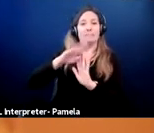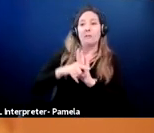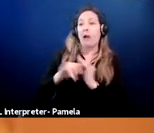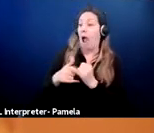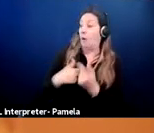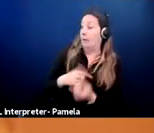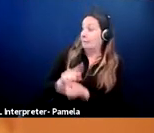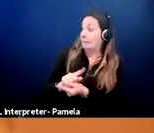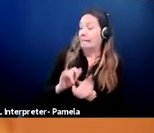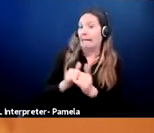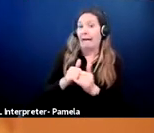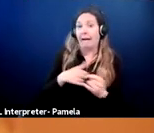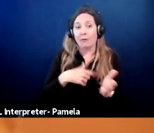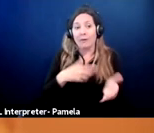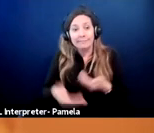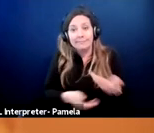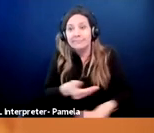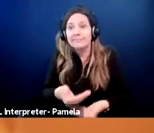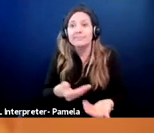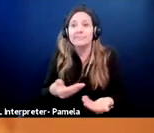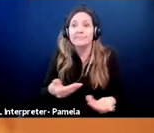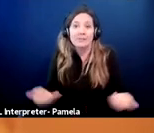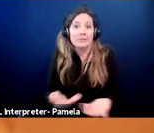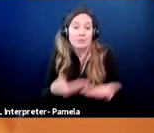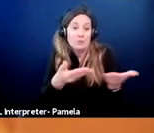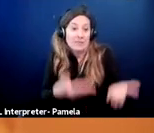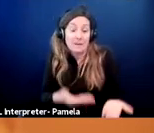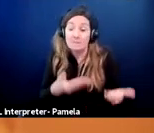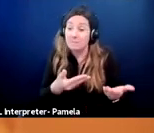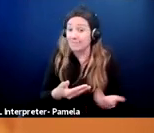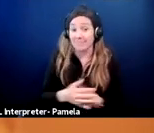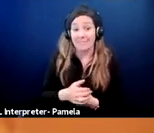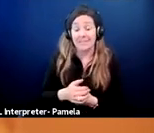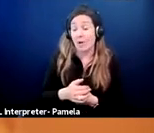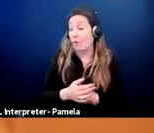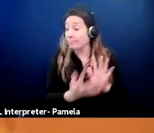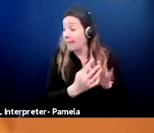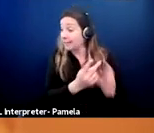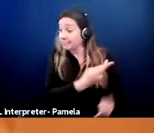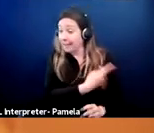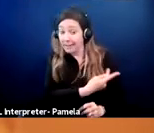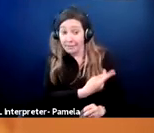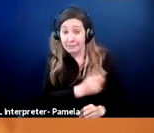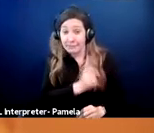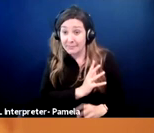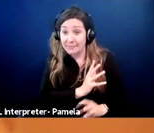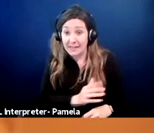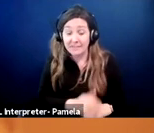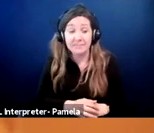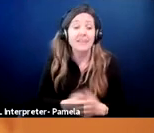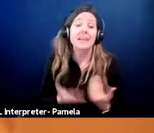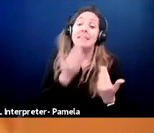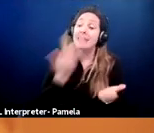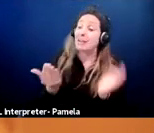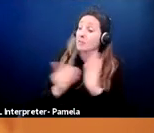them and how you got introduced to them. So that would be great. Either or would be fine. So thank you